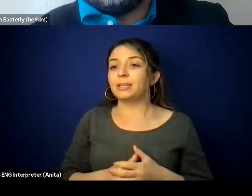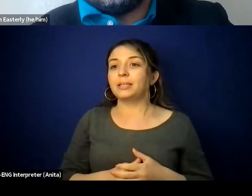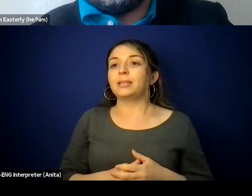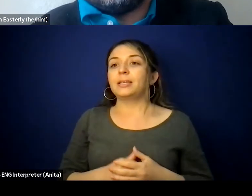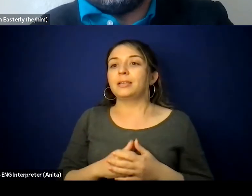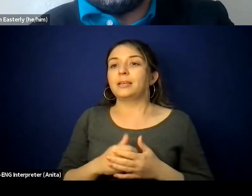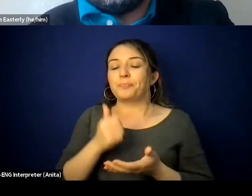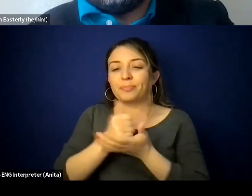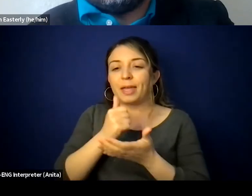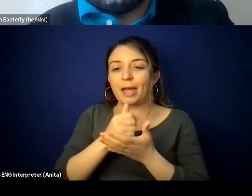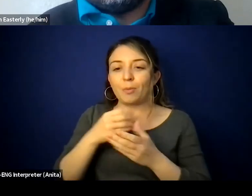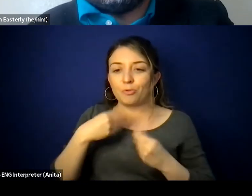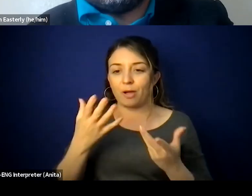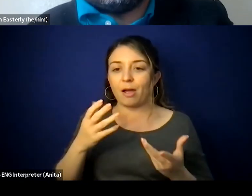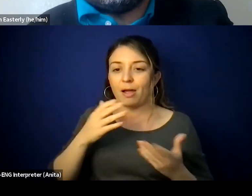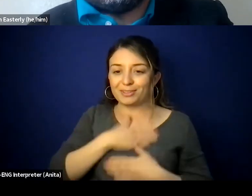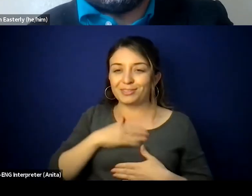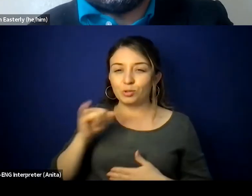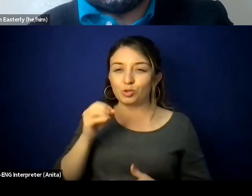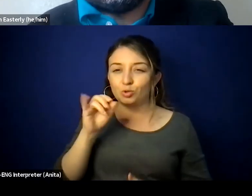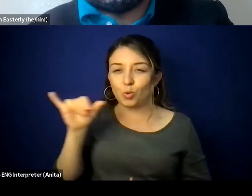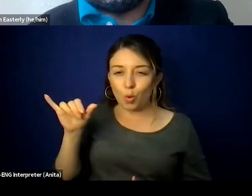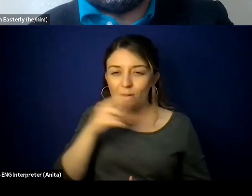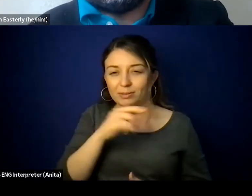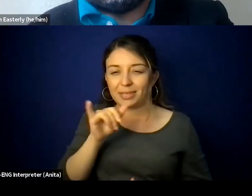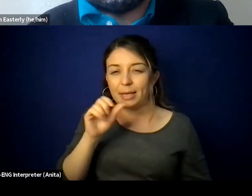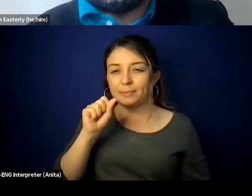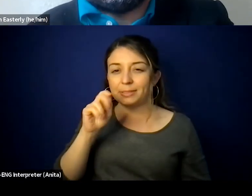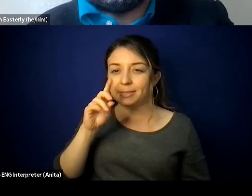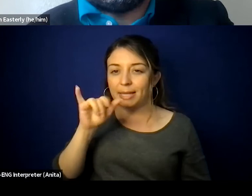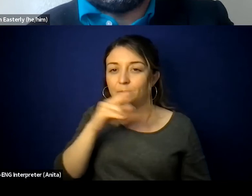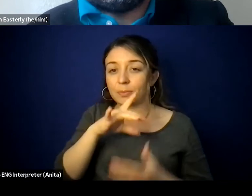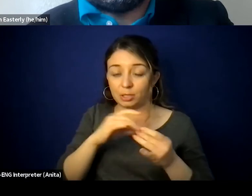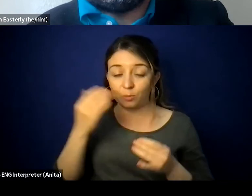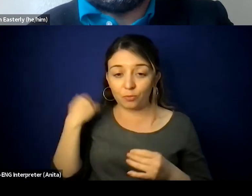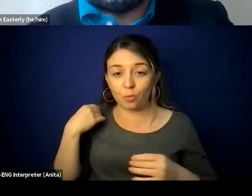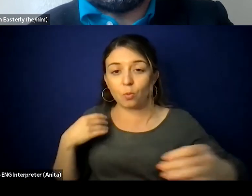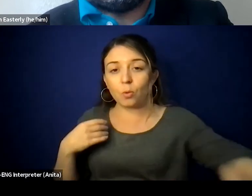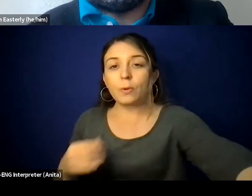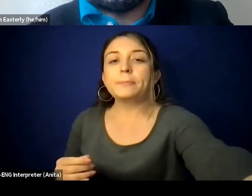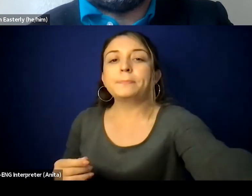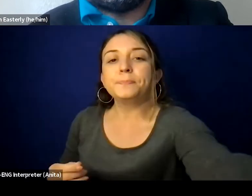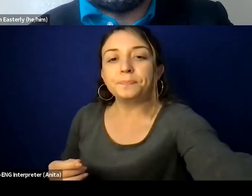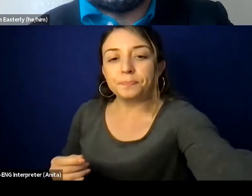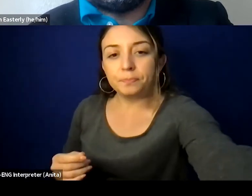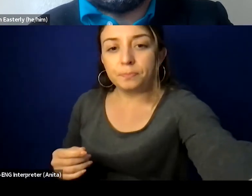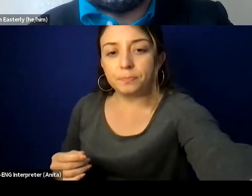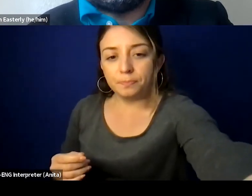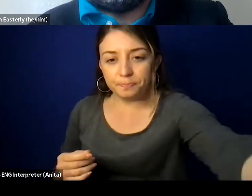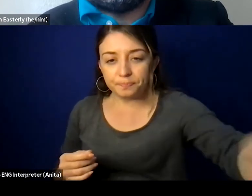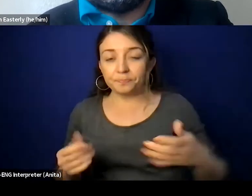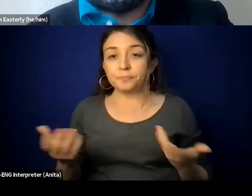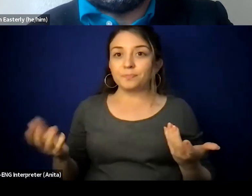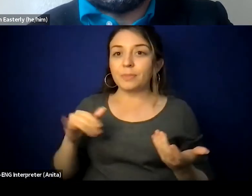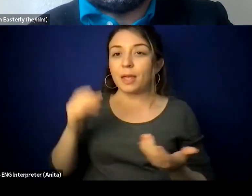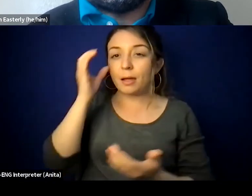creates pathways to joy, Sandy, as you were talking earlier. And so for me, that is,